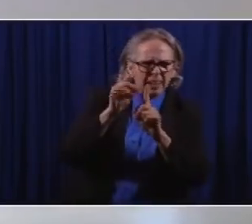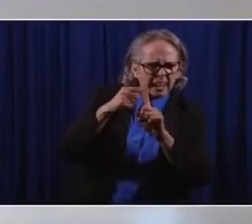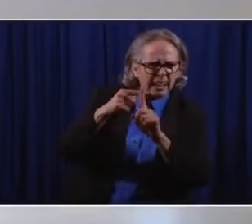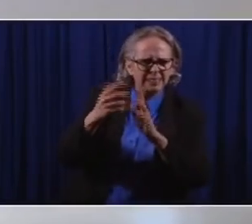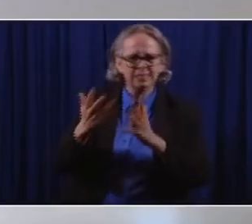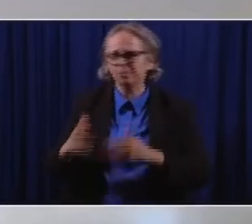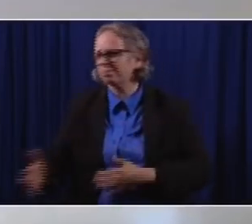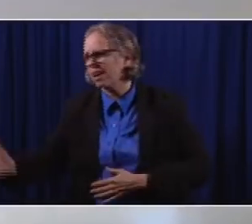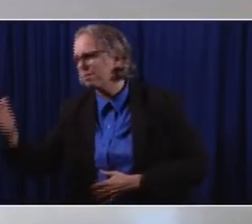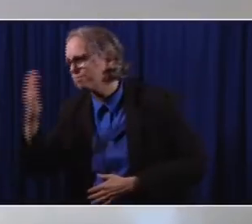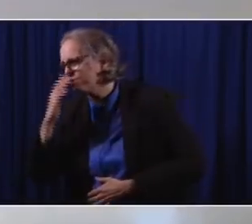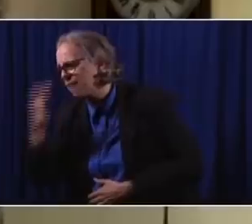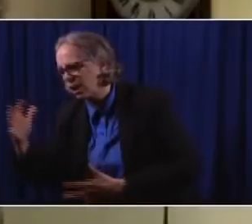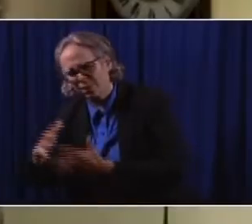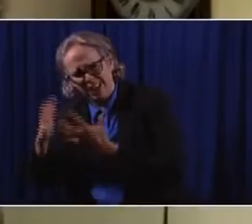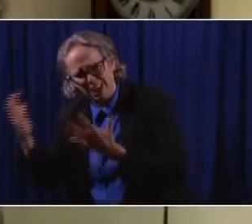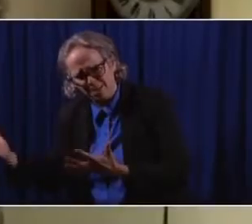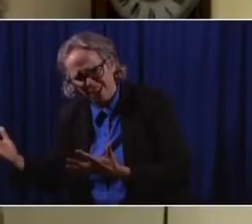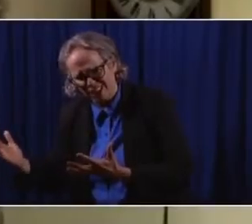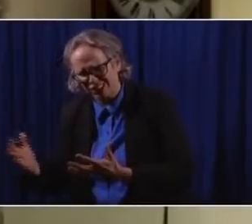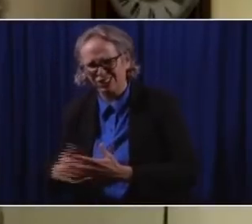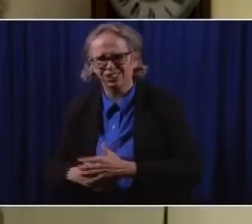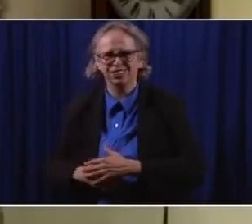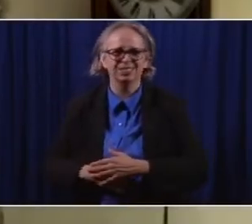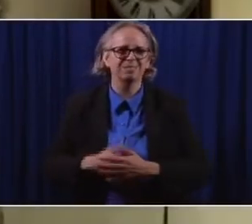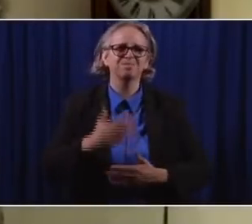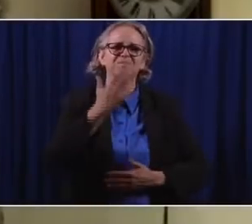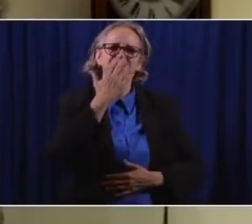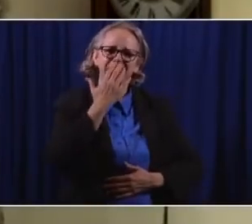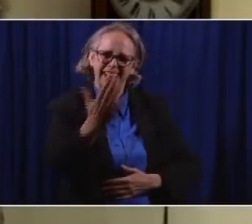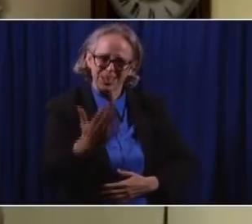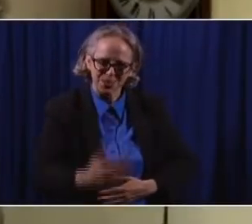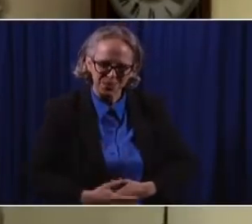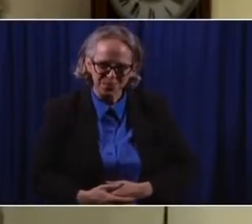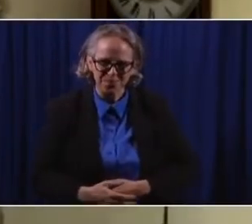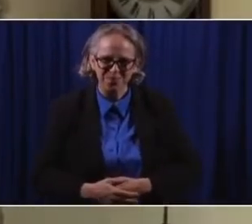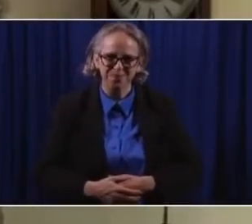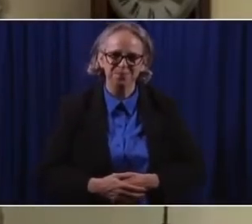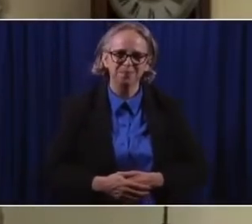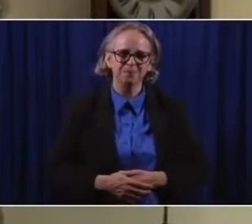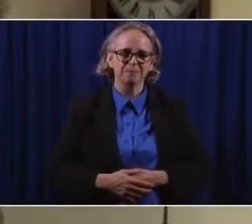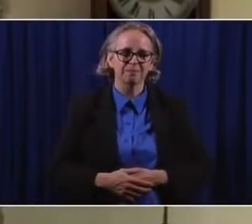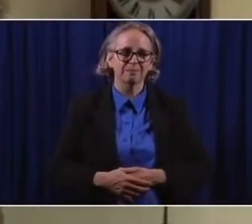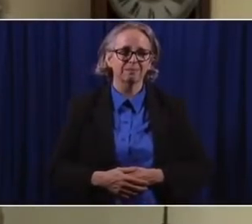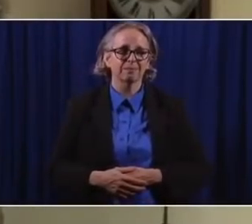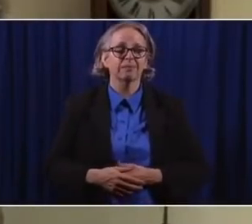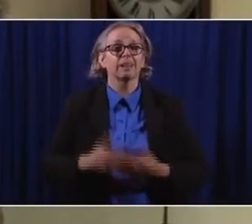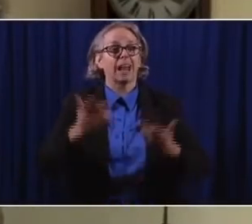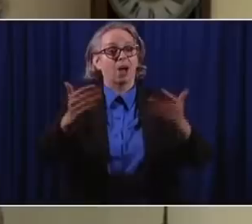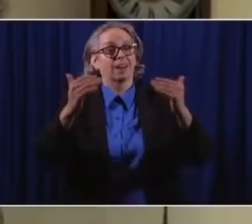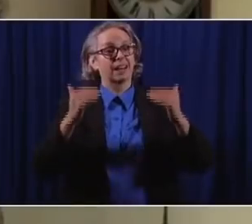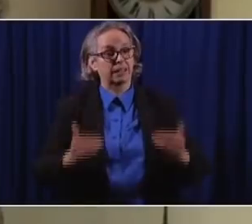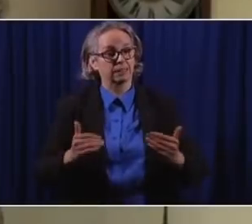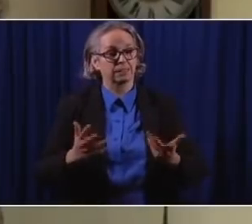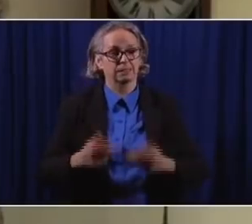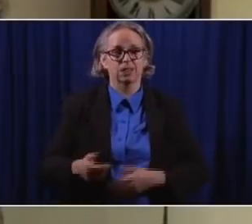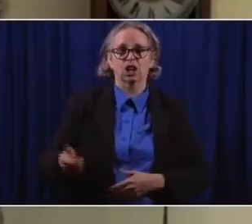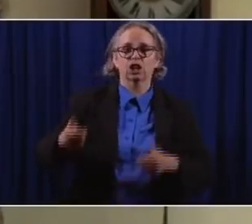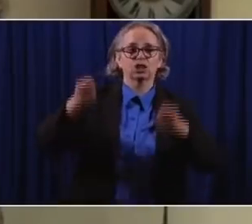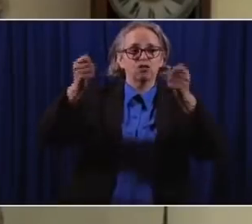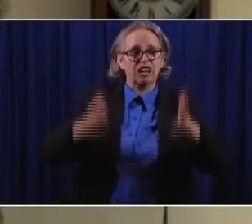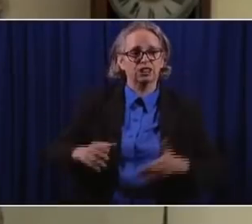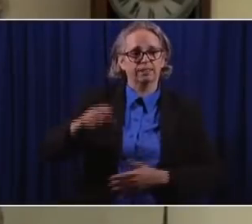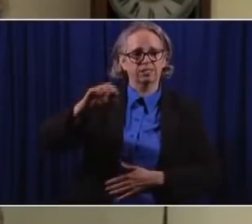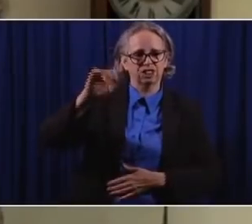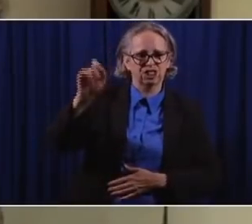sir. Director, thank you very much. I'm going to go to another member of our cabinet, Director Jeff Davis. He is